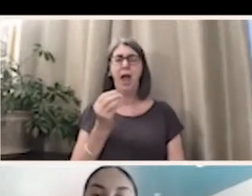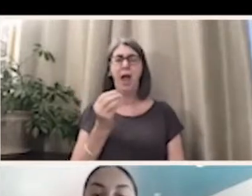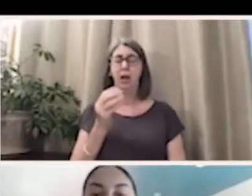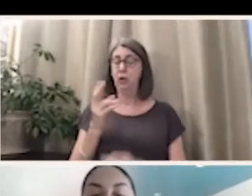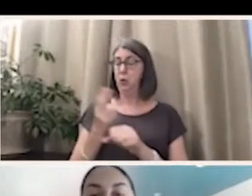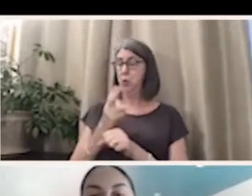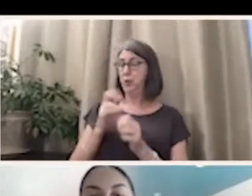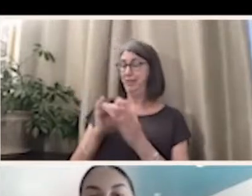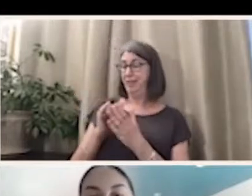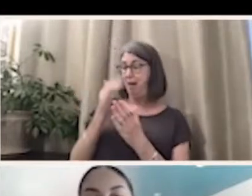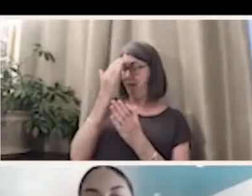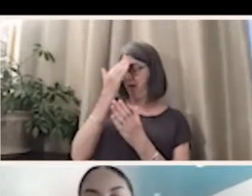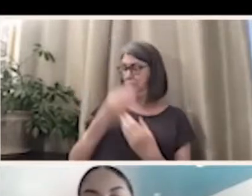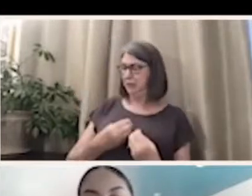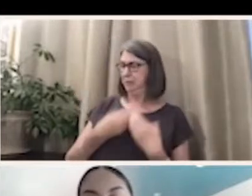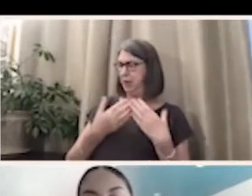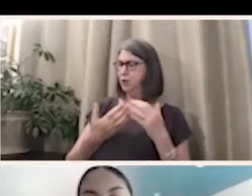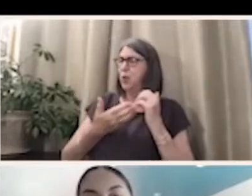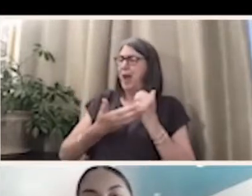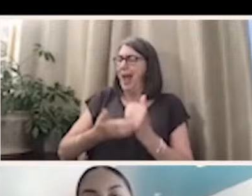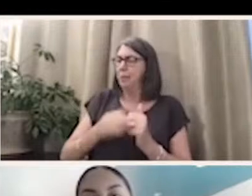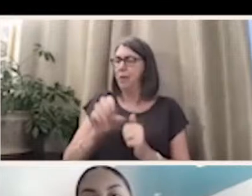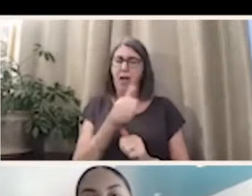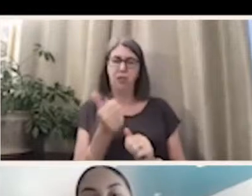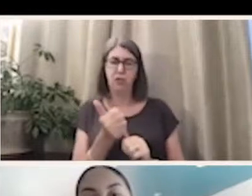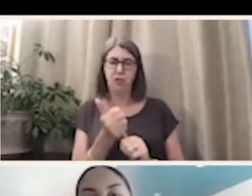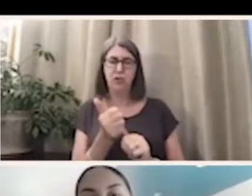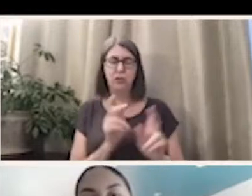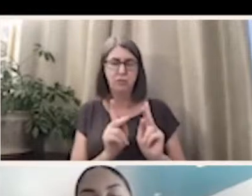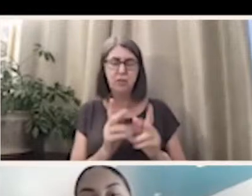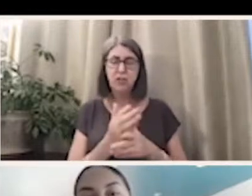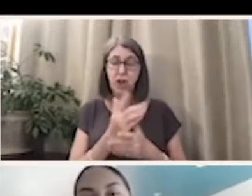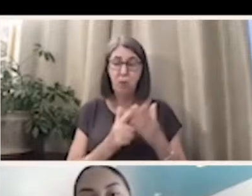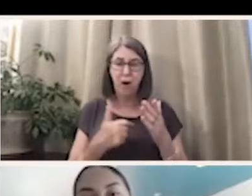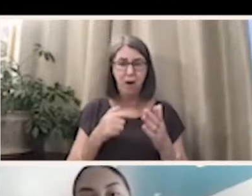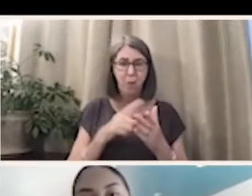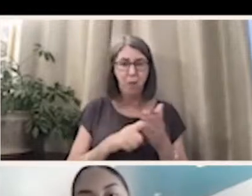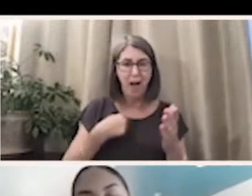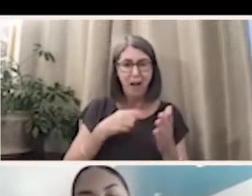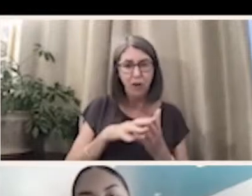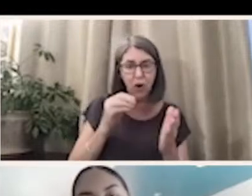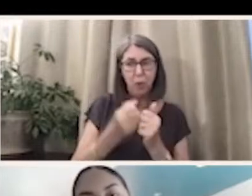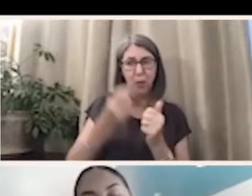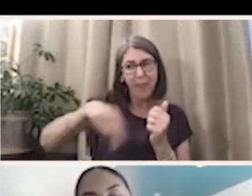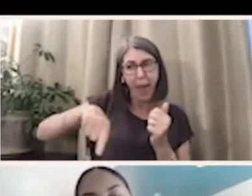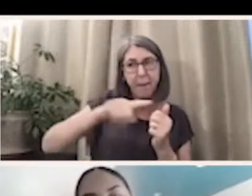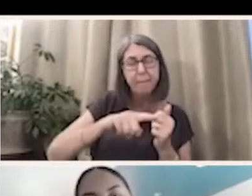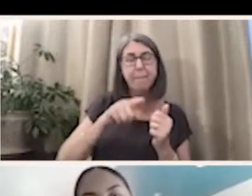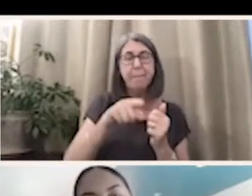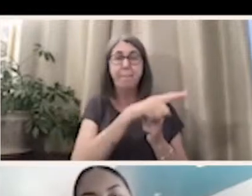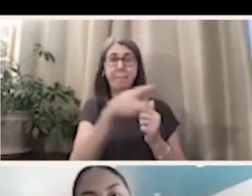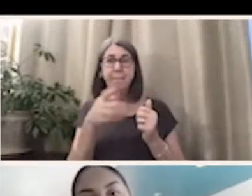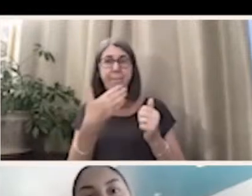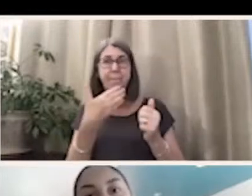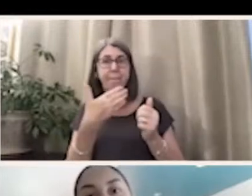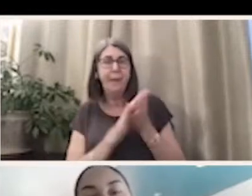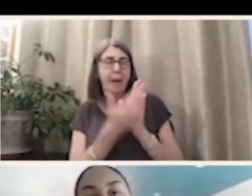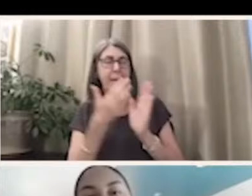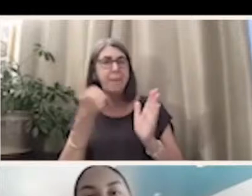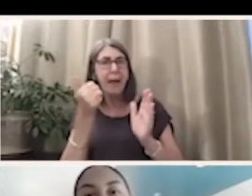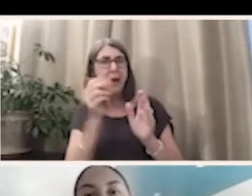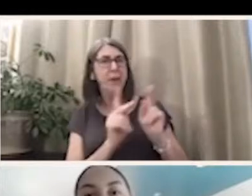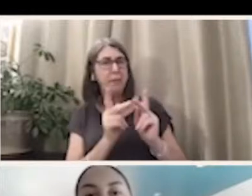that knowledge has inspired me to help others and share what I've learned with them so that they may become better people and